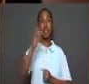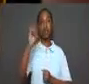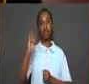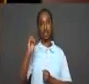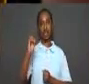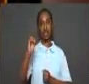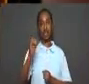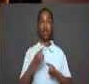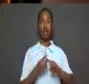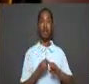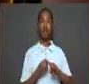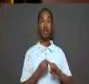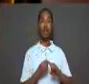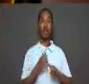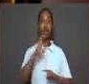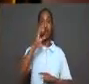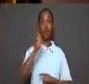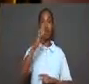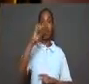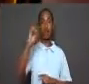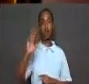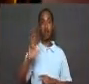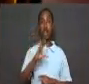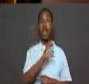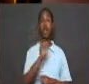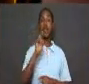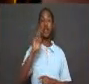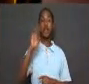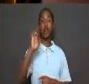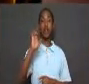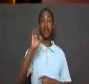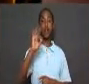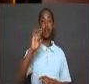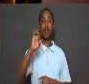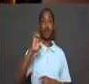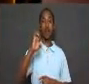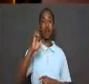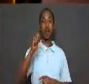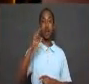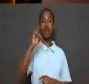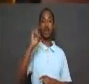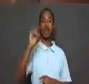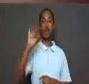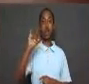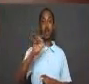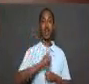oxide from the limestone and the refractory lining to form a